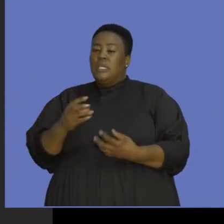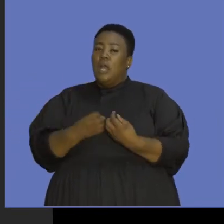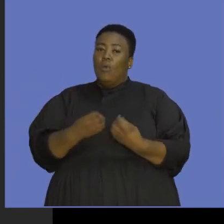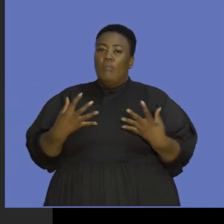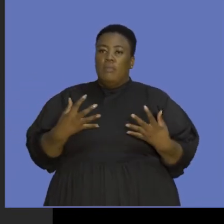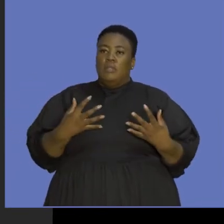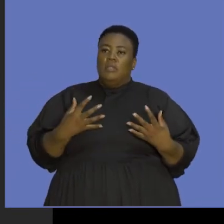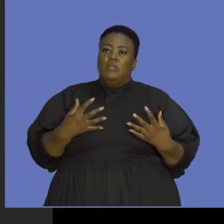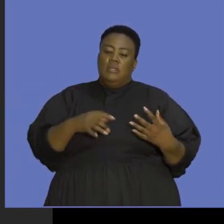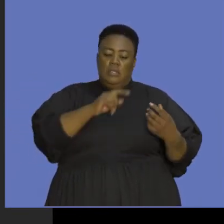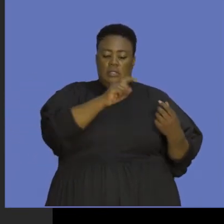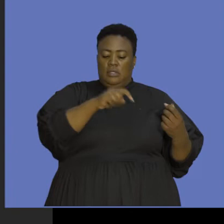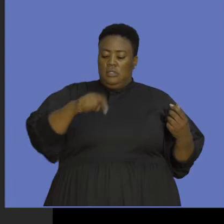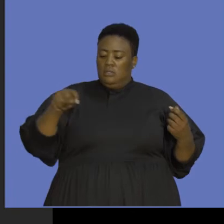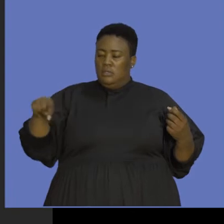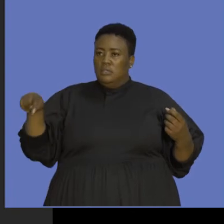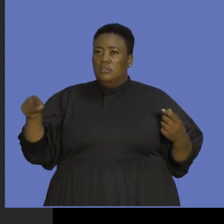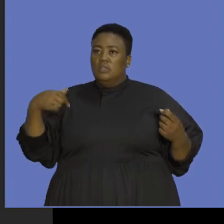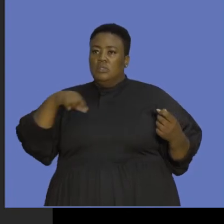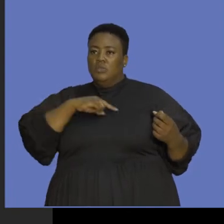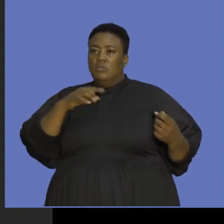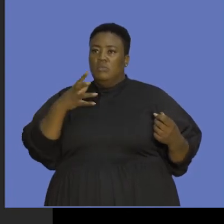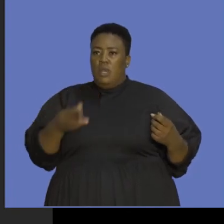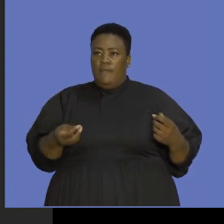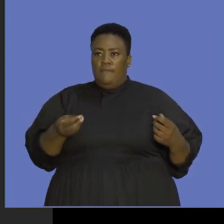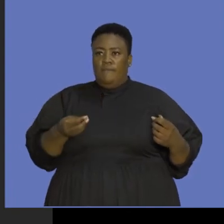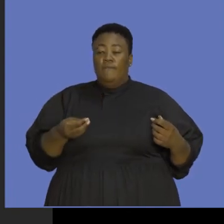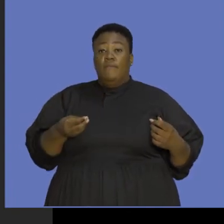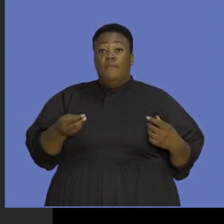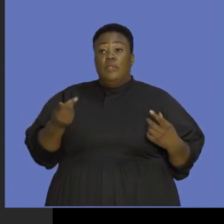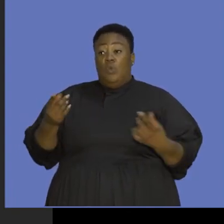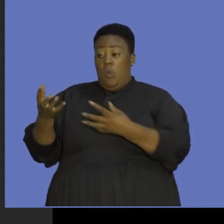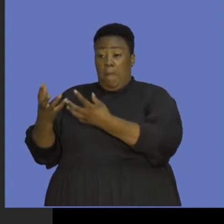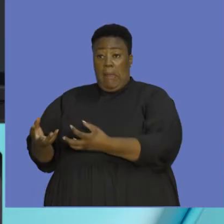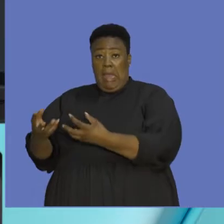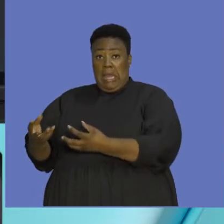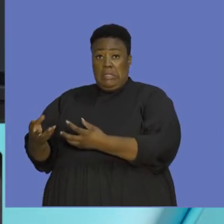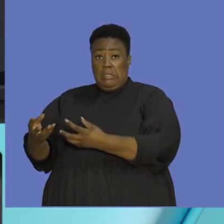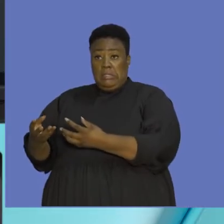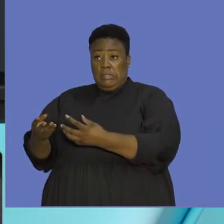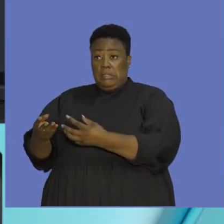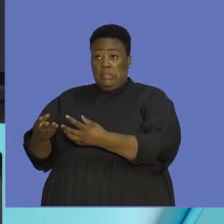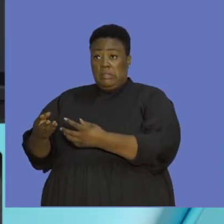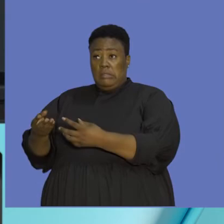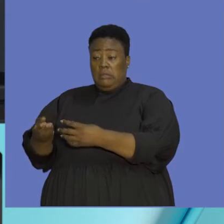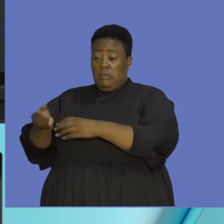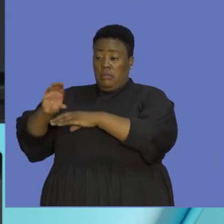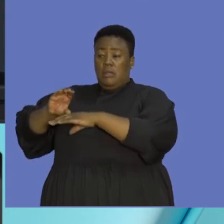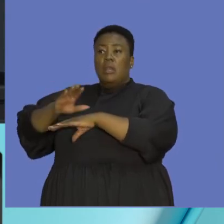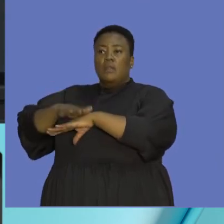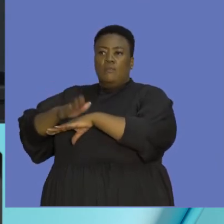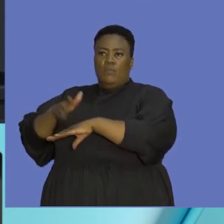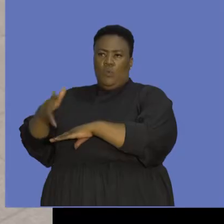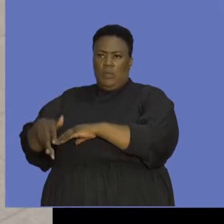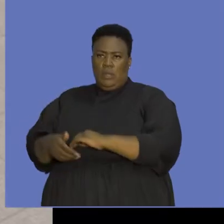so we're going to look at how many dots we have in the space. Now I'm going to increase the mass, so we're going to do another